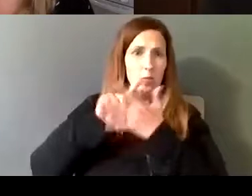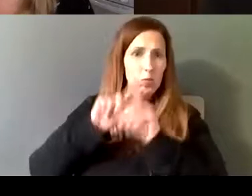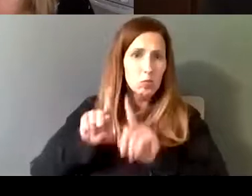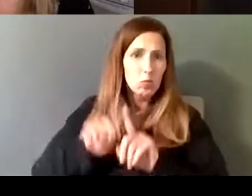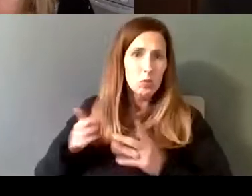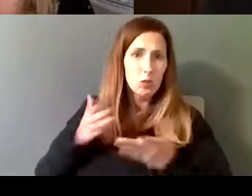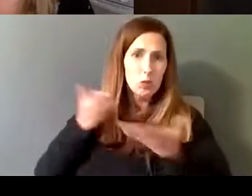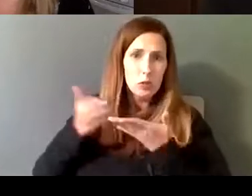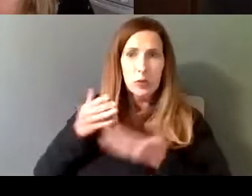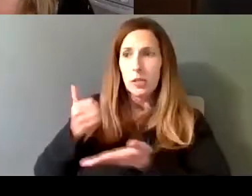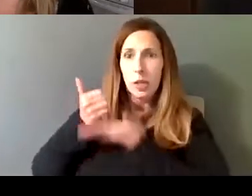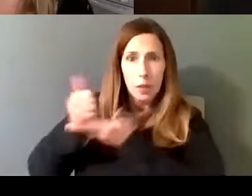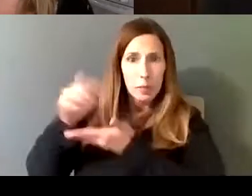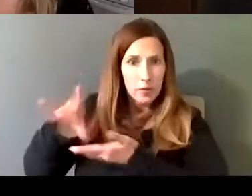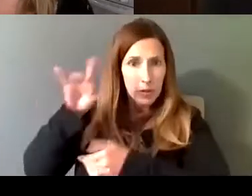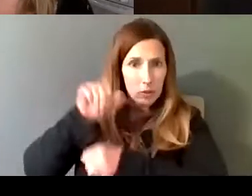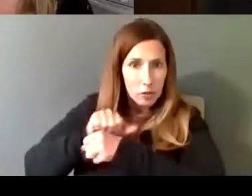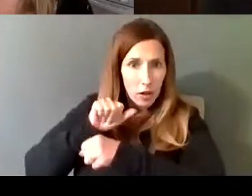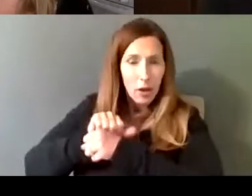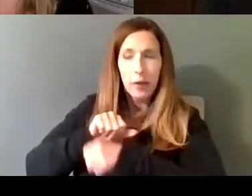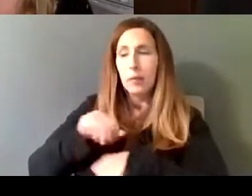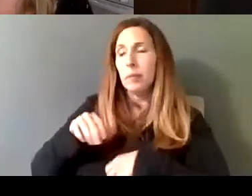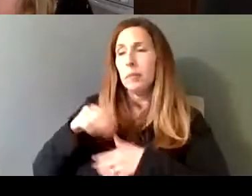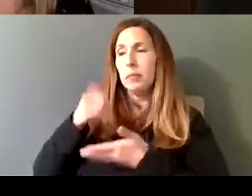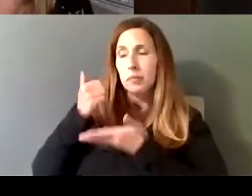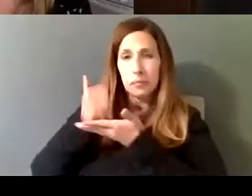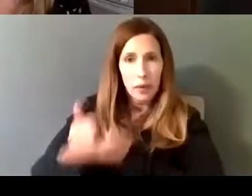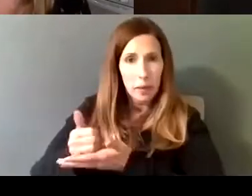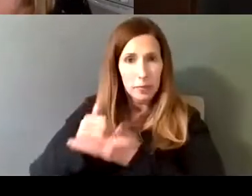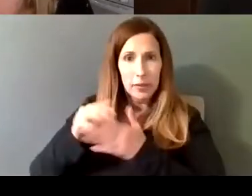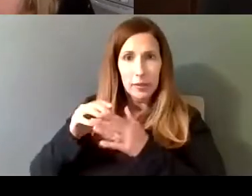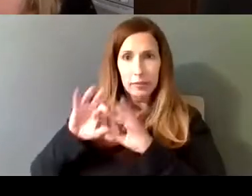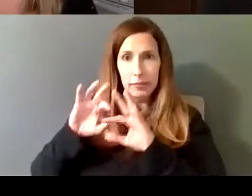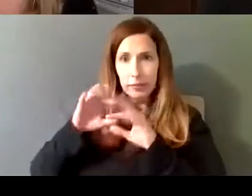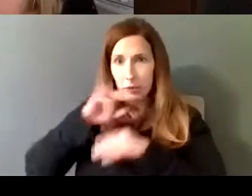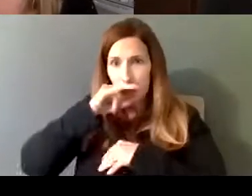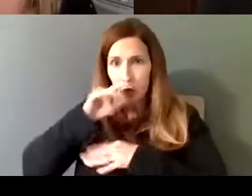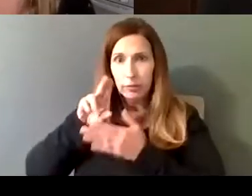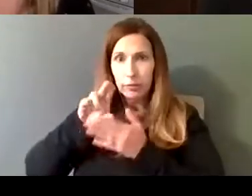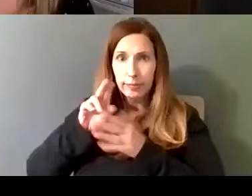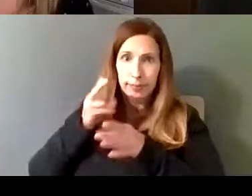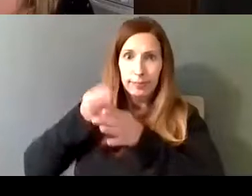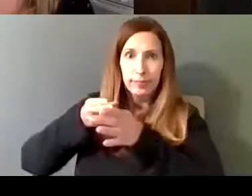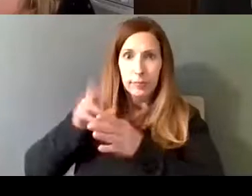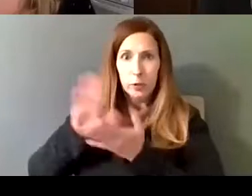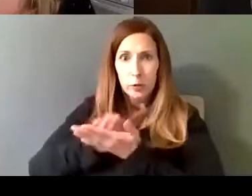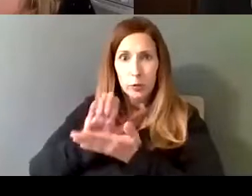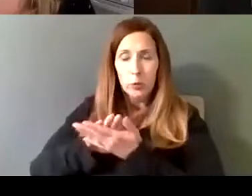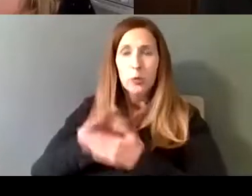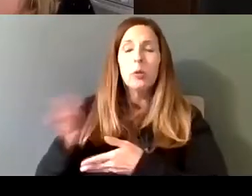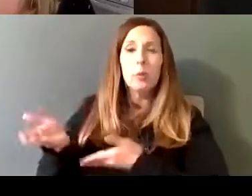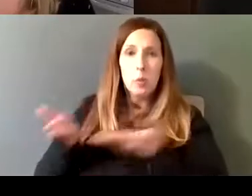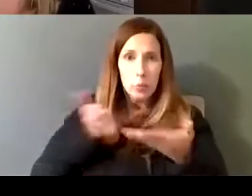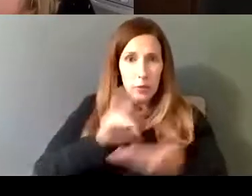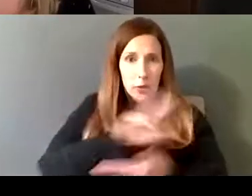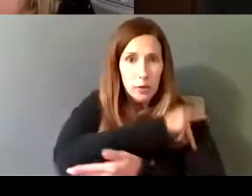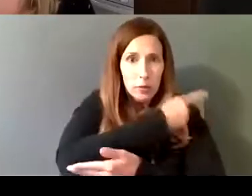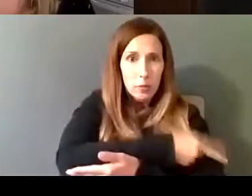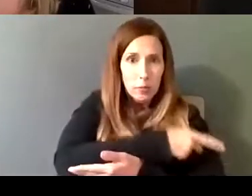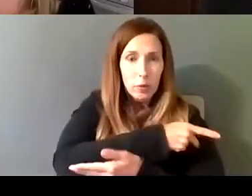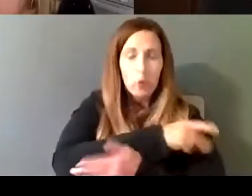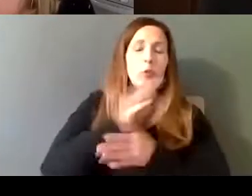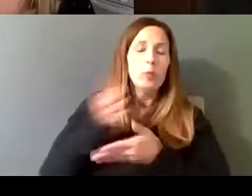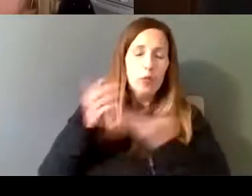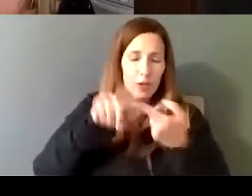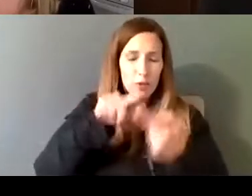employment, helping families enroll their kids in school, scheduling medical appointments and taking clients to those medical appointments. We offer